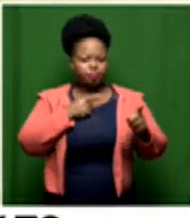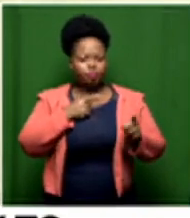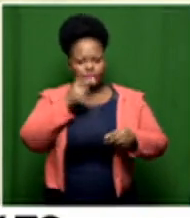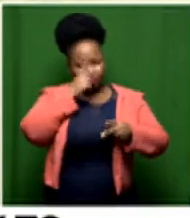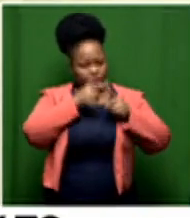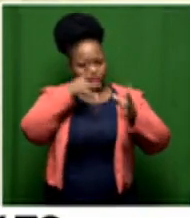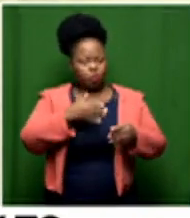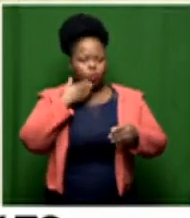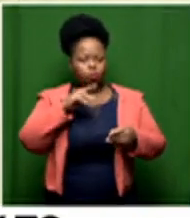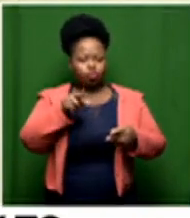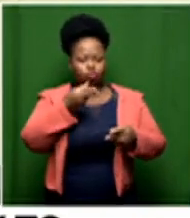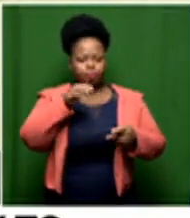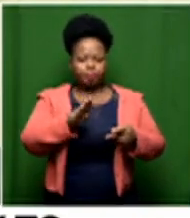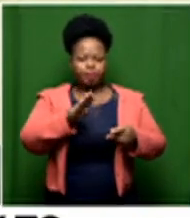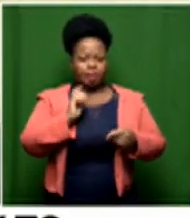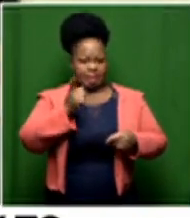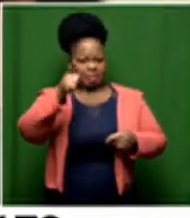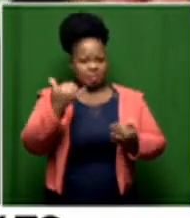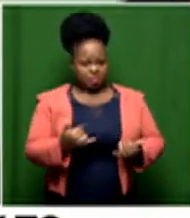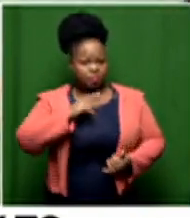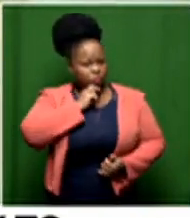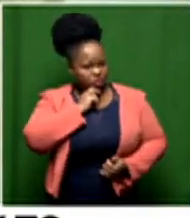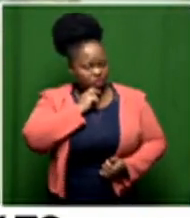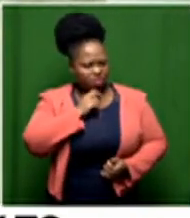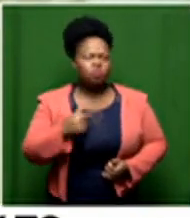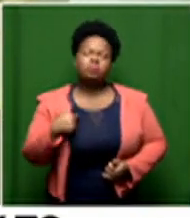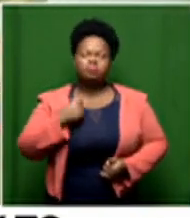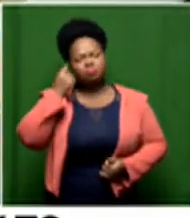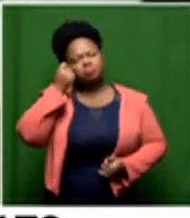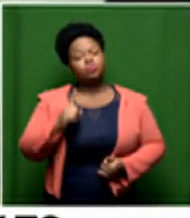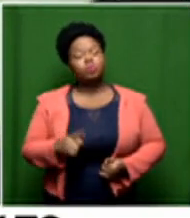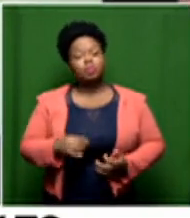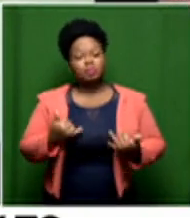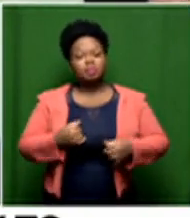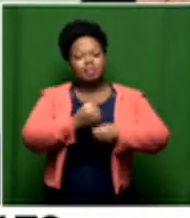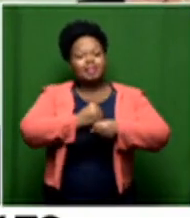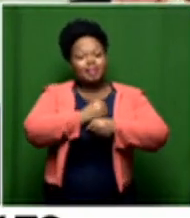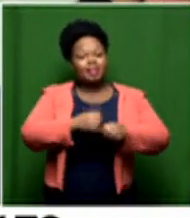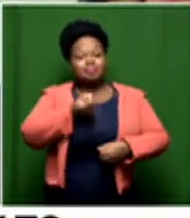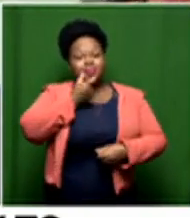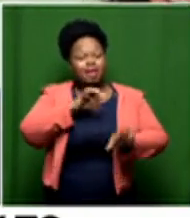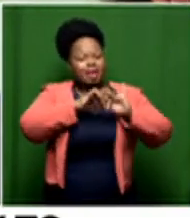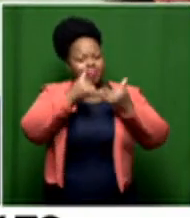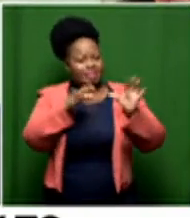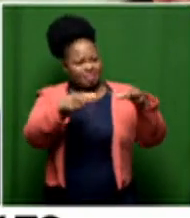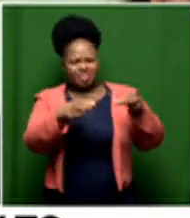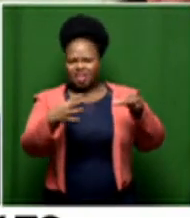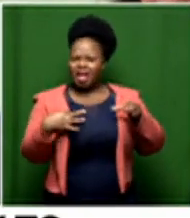to Professor Schub later on this morning. Yeah. My understanding is that the pharmaceutical companies have not even